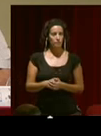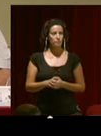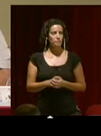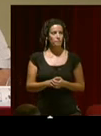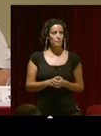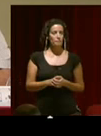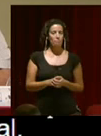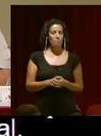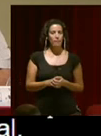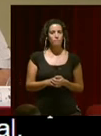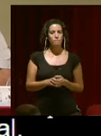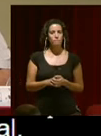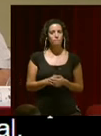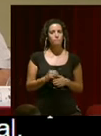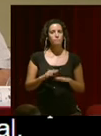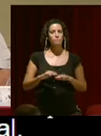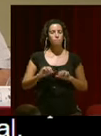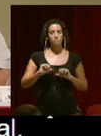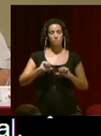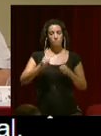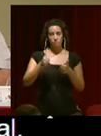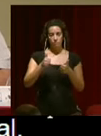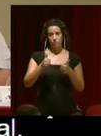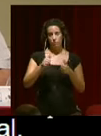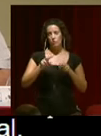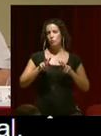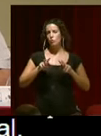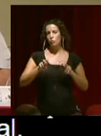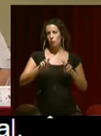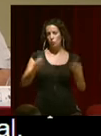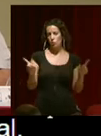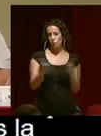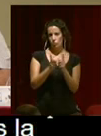accessible apps are paramount.